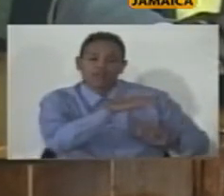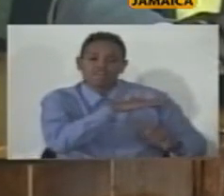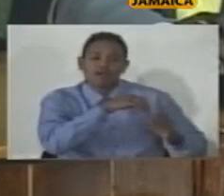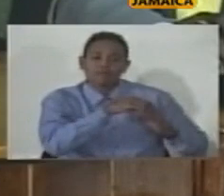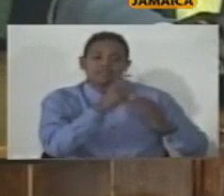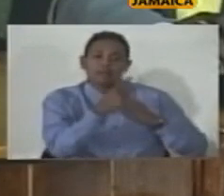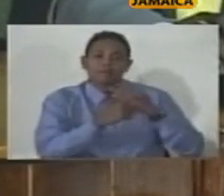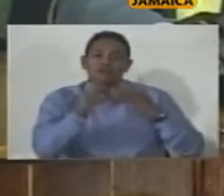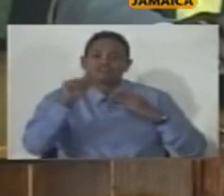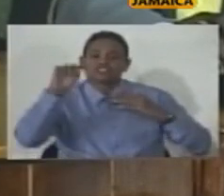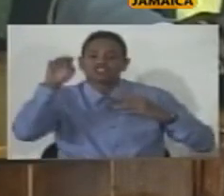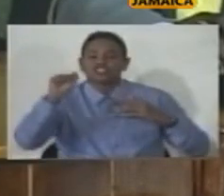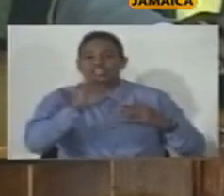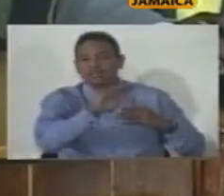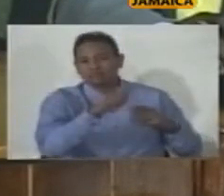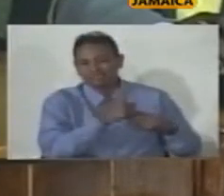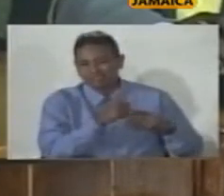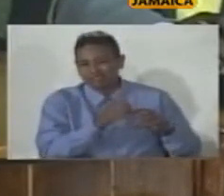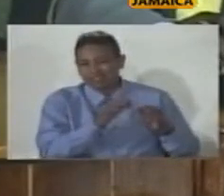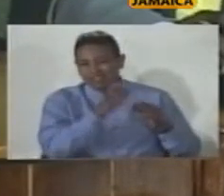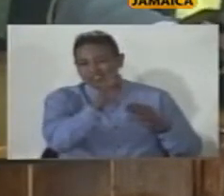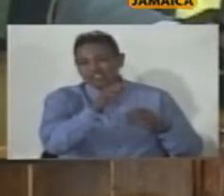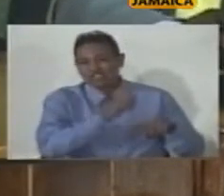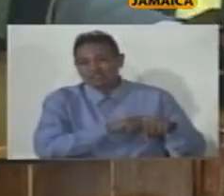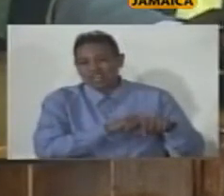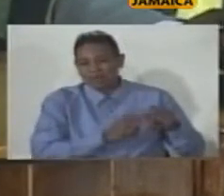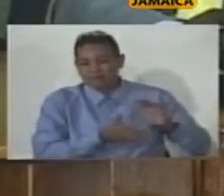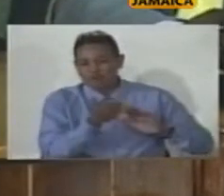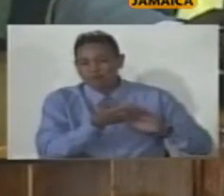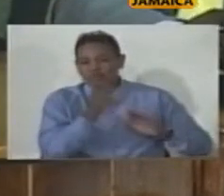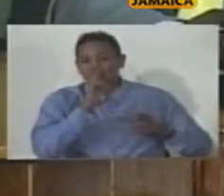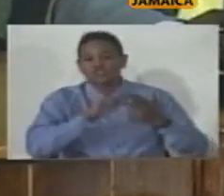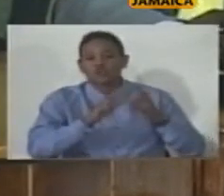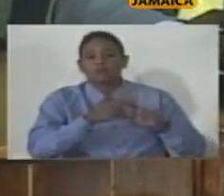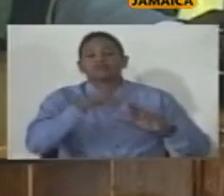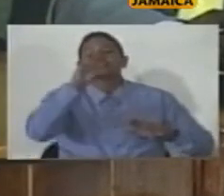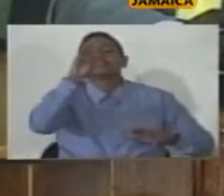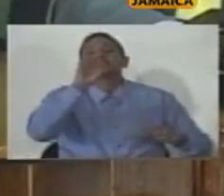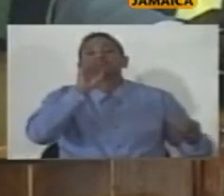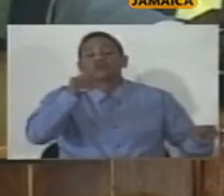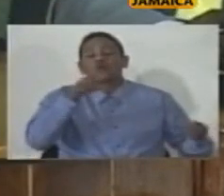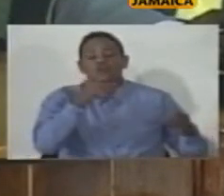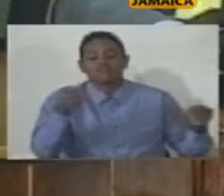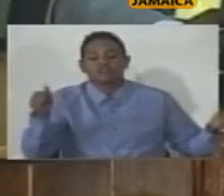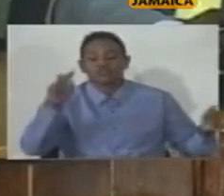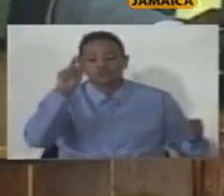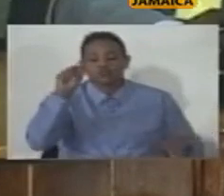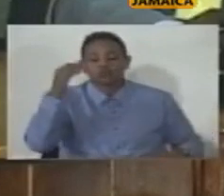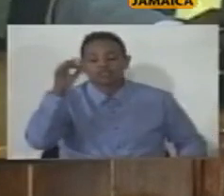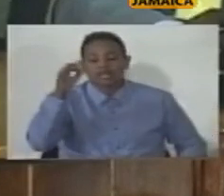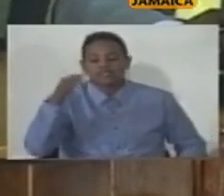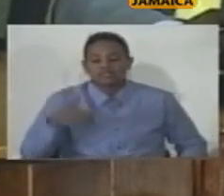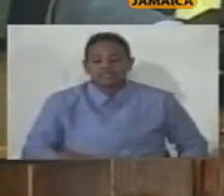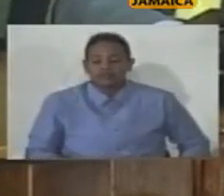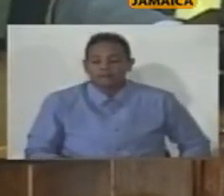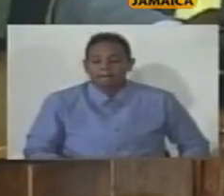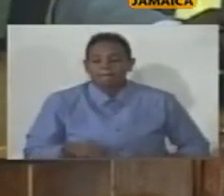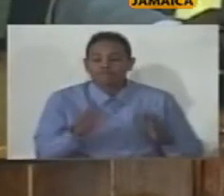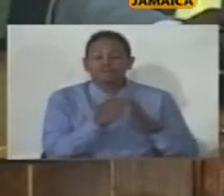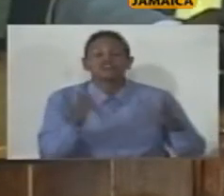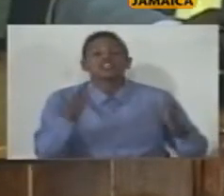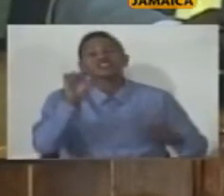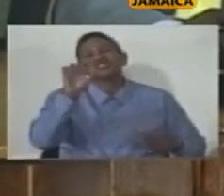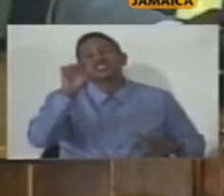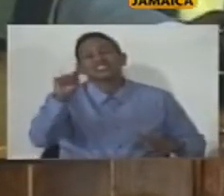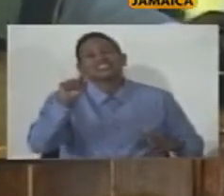St. James Zone. Extension of period of operation number 6, Order Resolution 2019. General Consumption